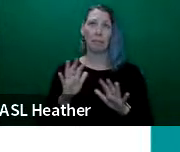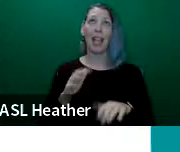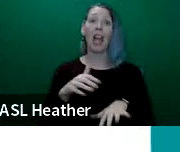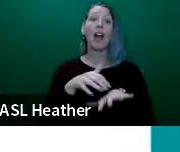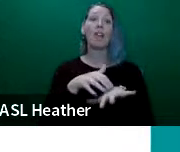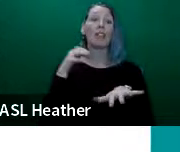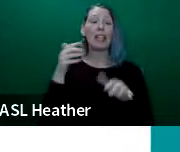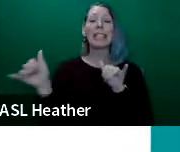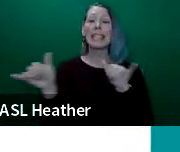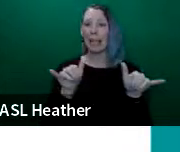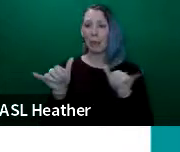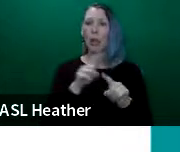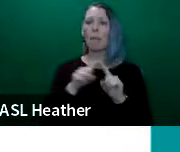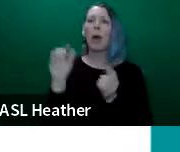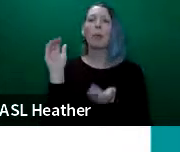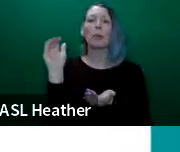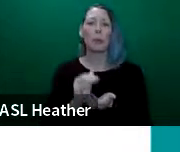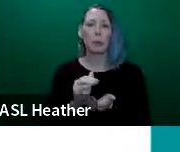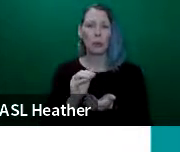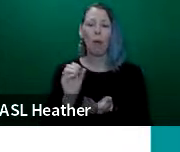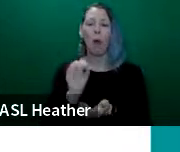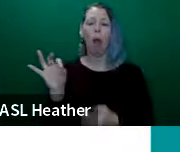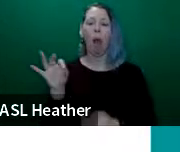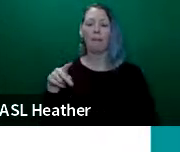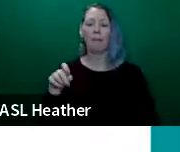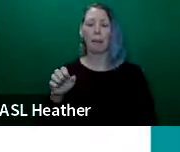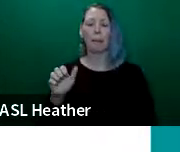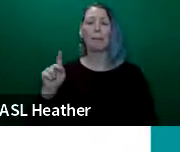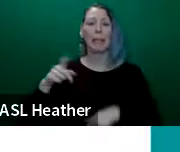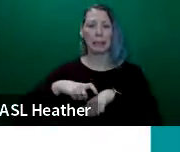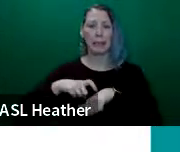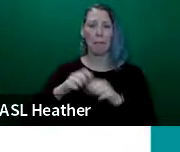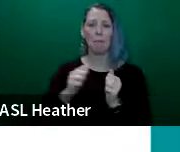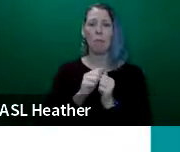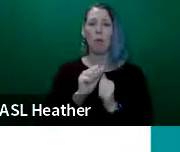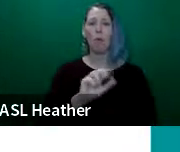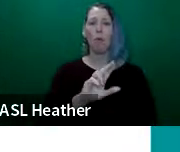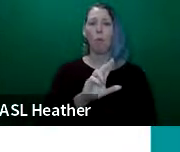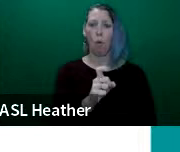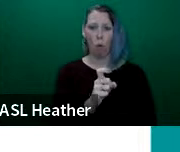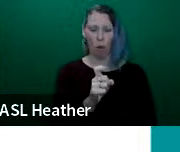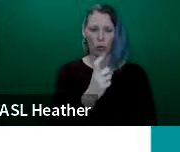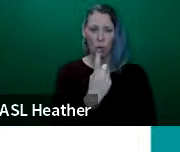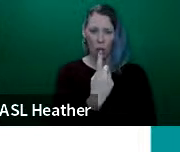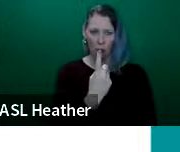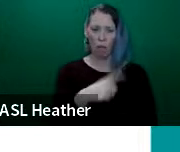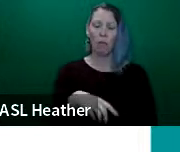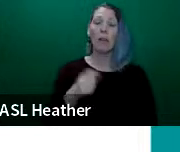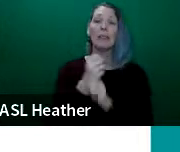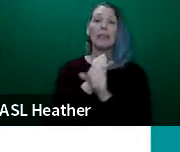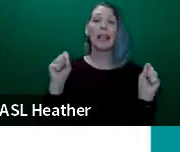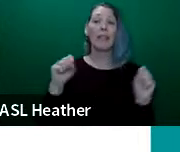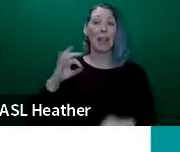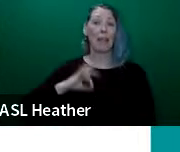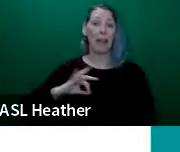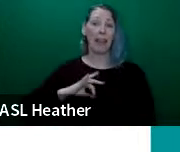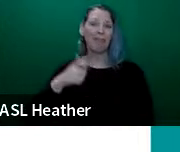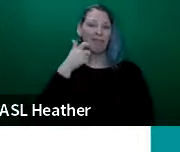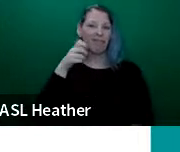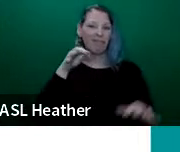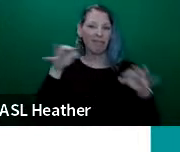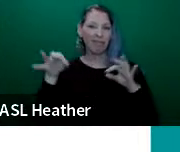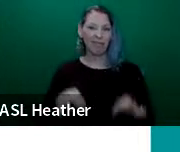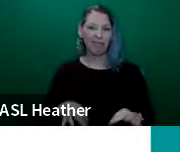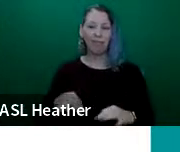congestion is similar, but there's some reduction in the off-peak periods with the one aux compared to the no build. You get the safety benefits, as we kind of just discussed. You get the